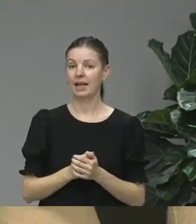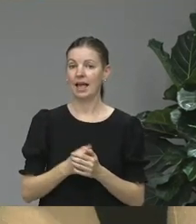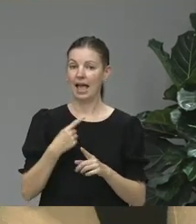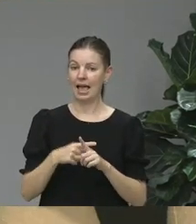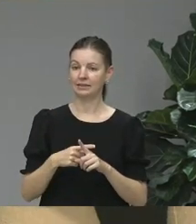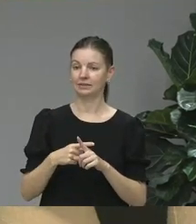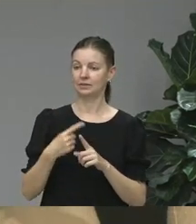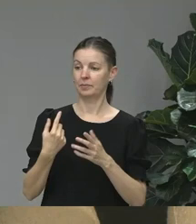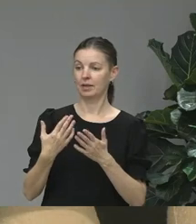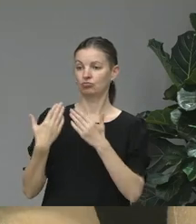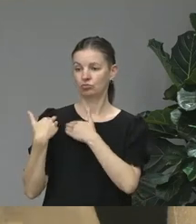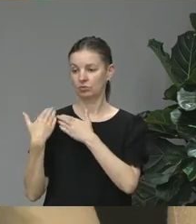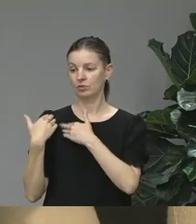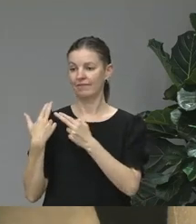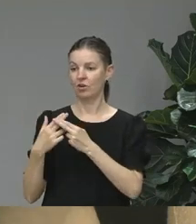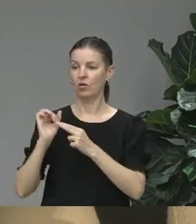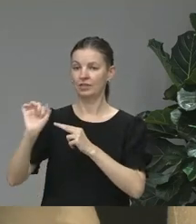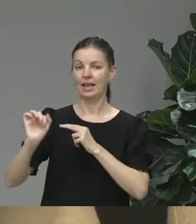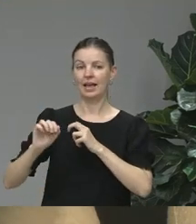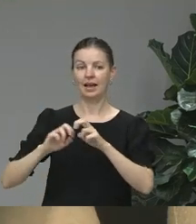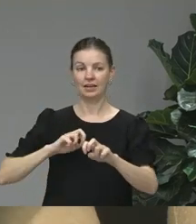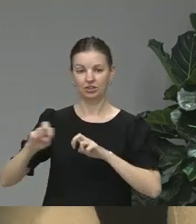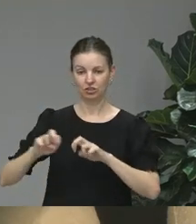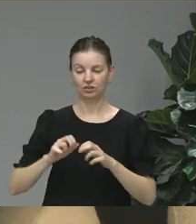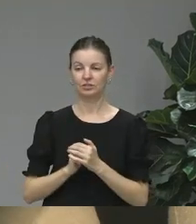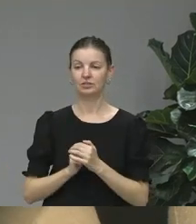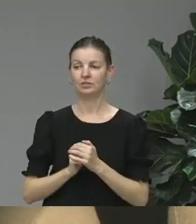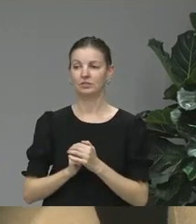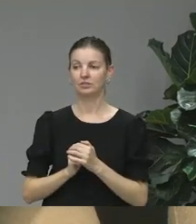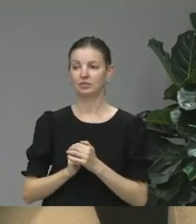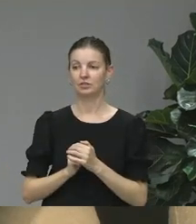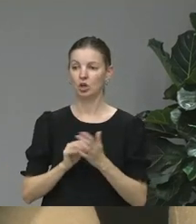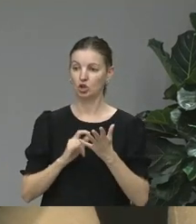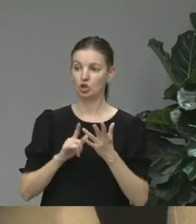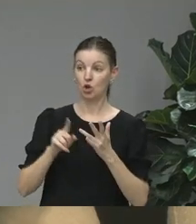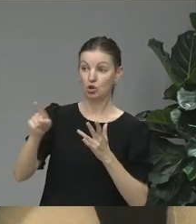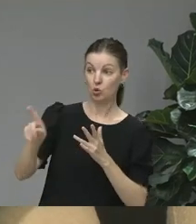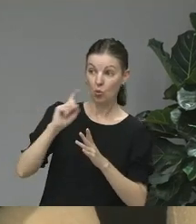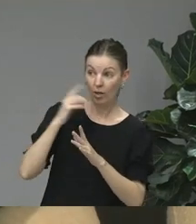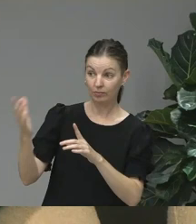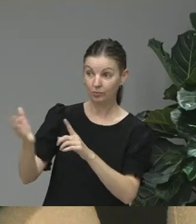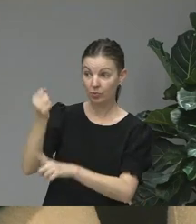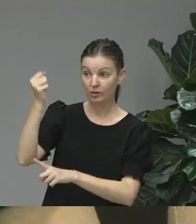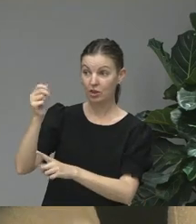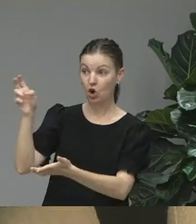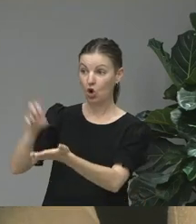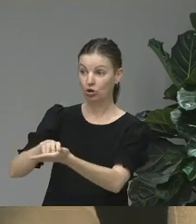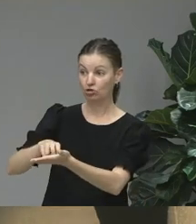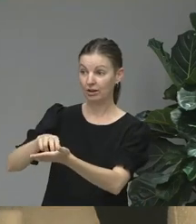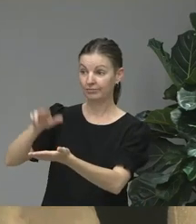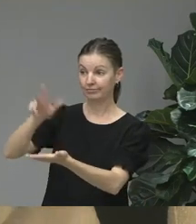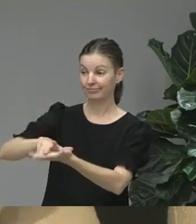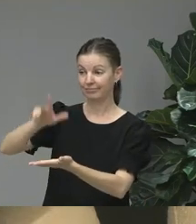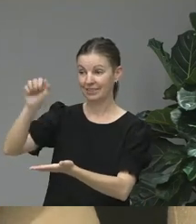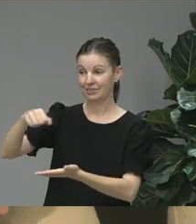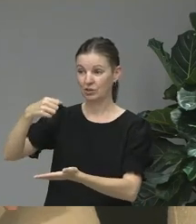actions. So it's both the front ending in terms of do you get the contract or not, but it's also the